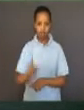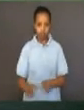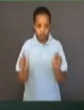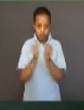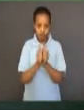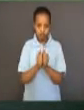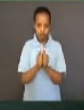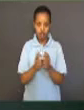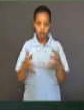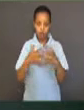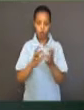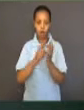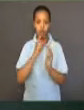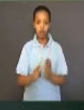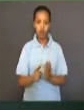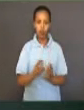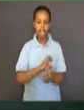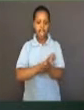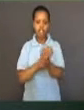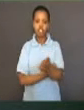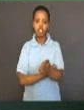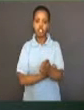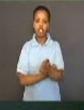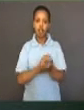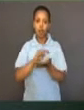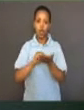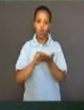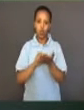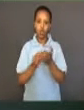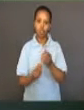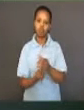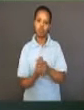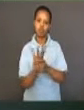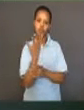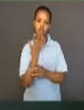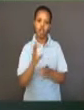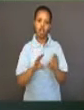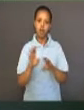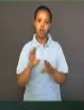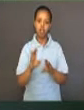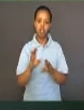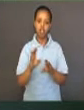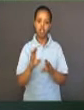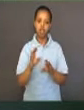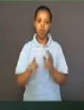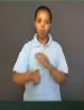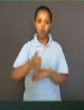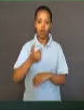lightning, provided the energy that would produce the first simple building